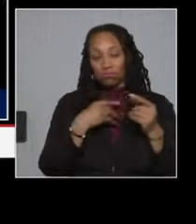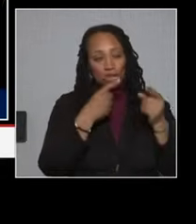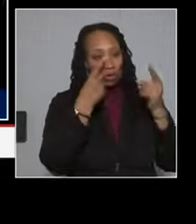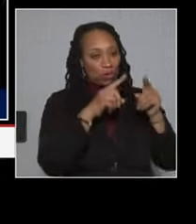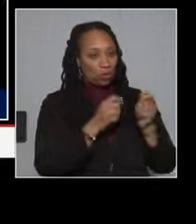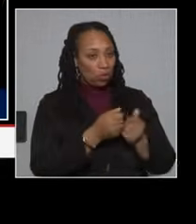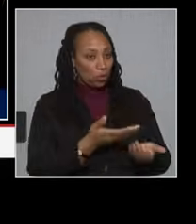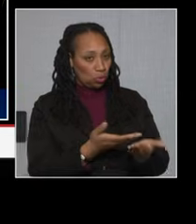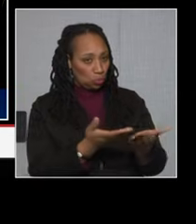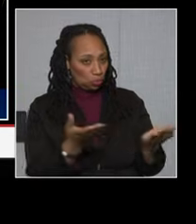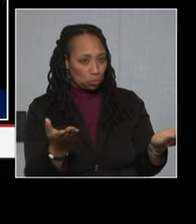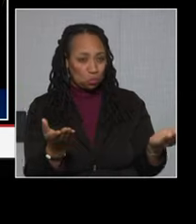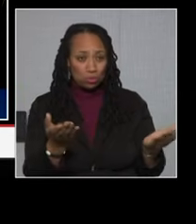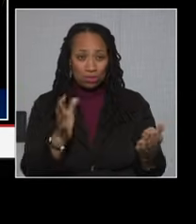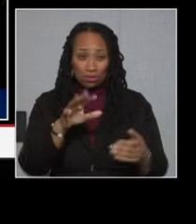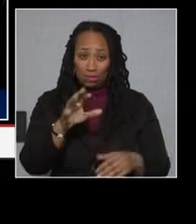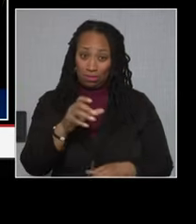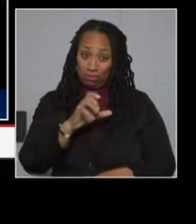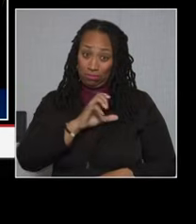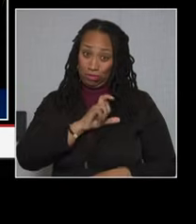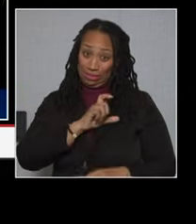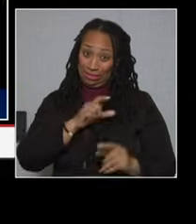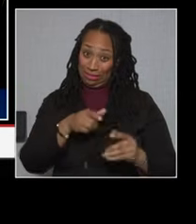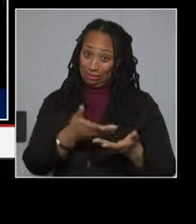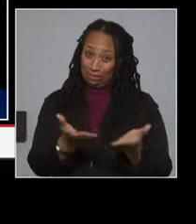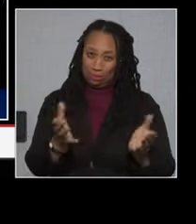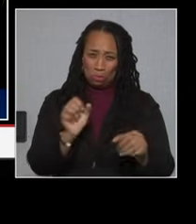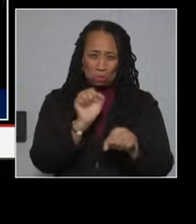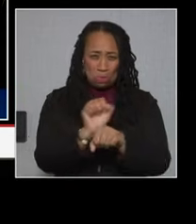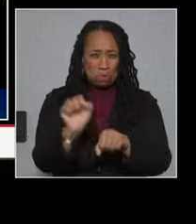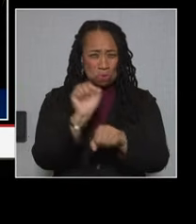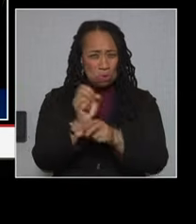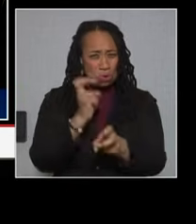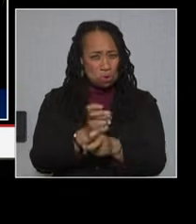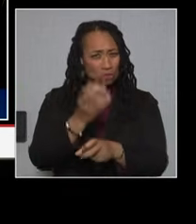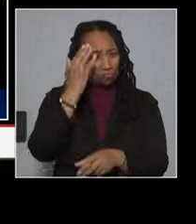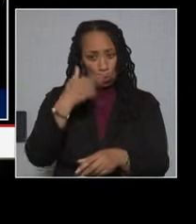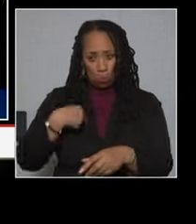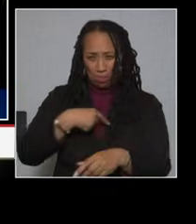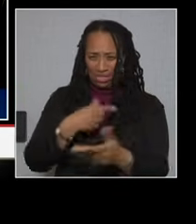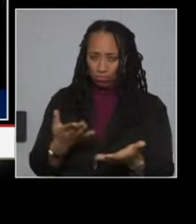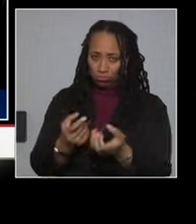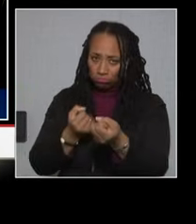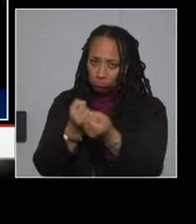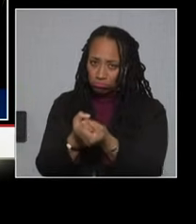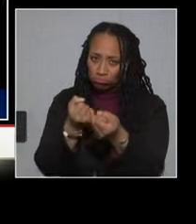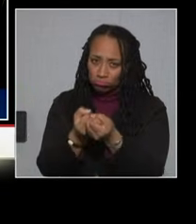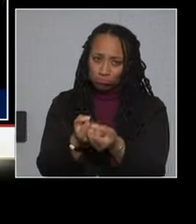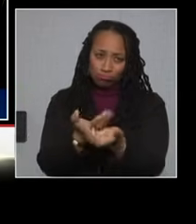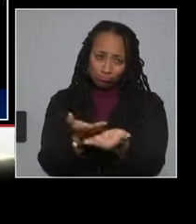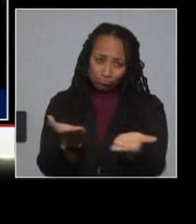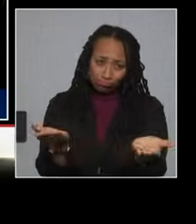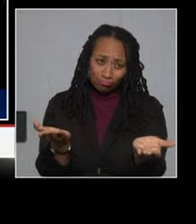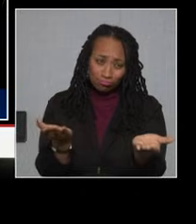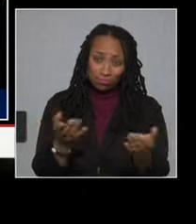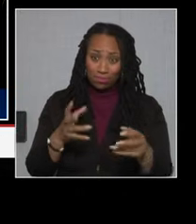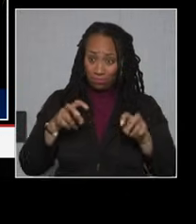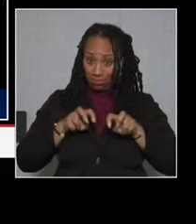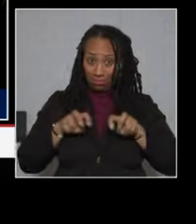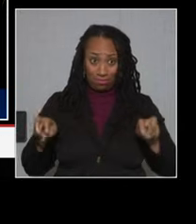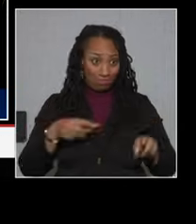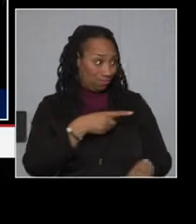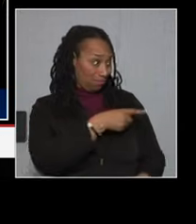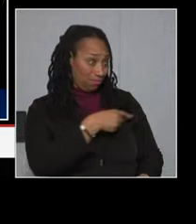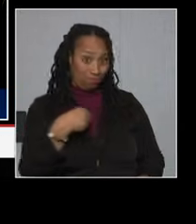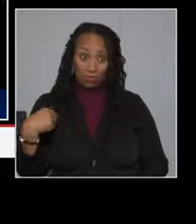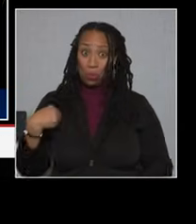really is a team effort, that we as a cluster are certainly a team. And so I extend my thanks to the more than 10,000 men and